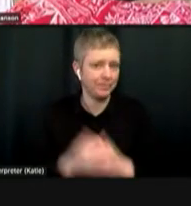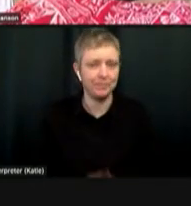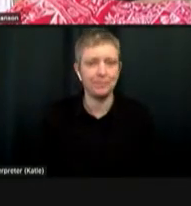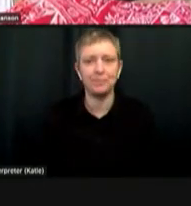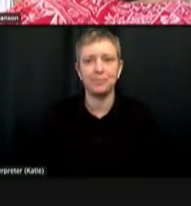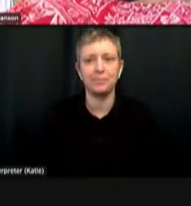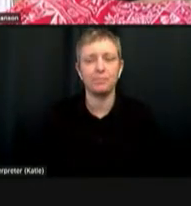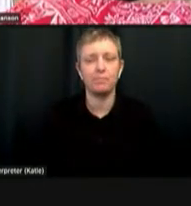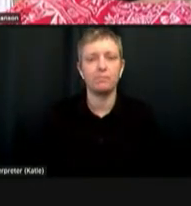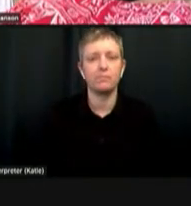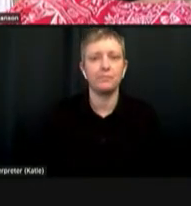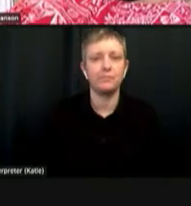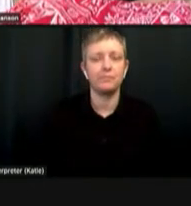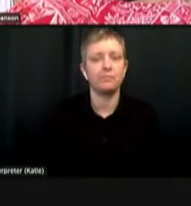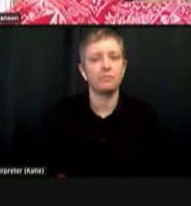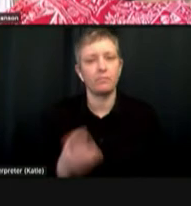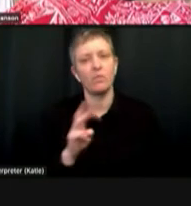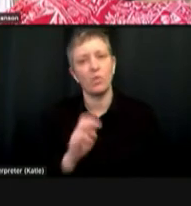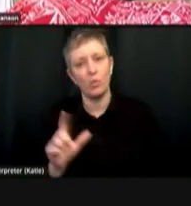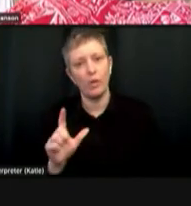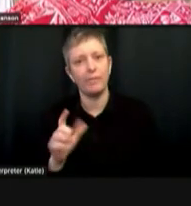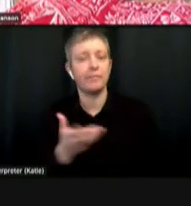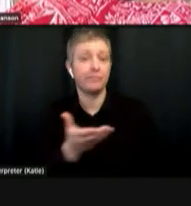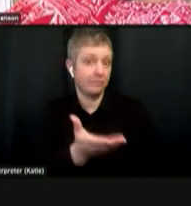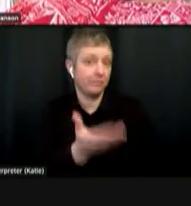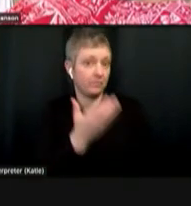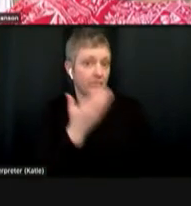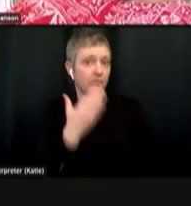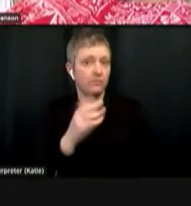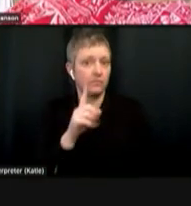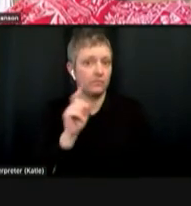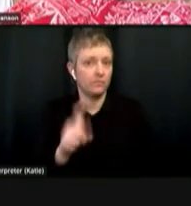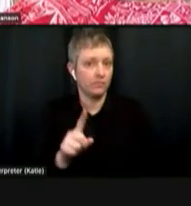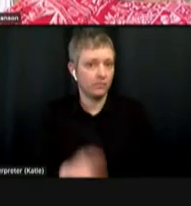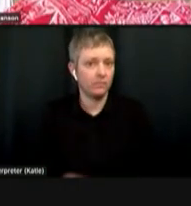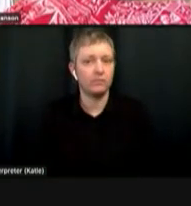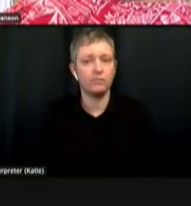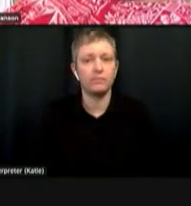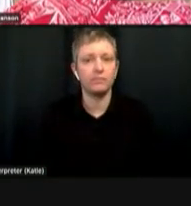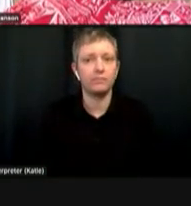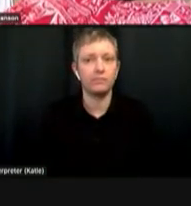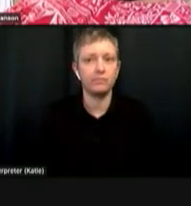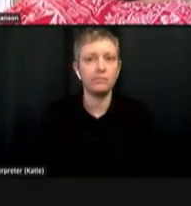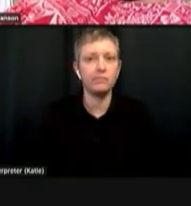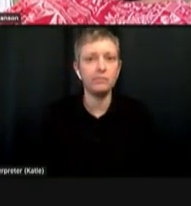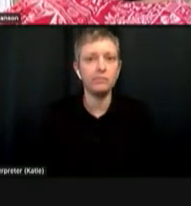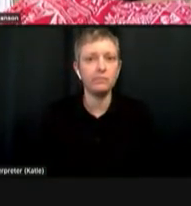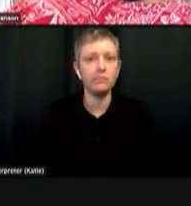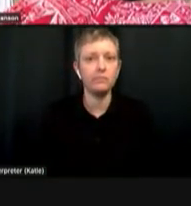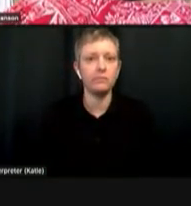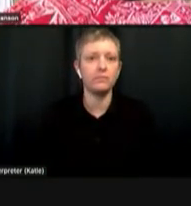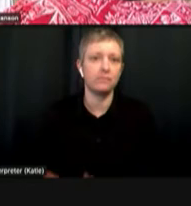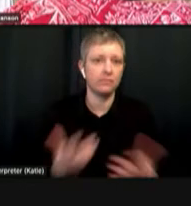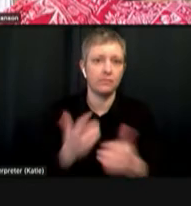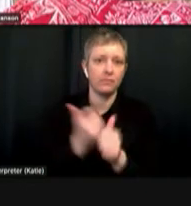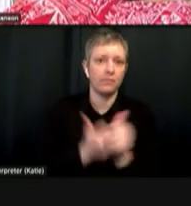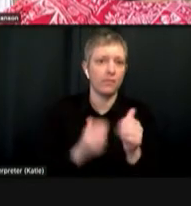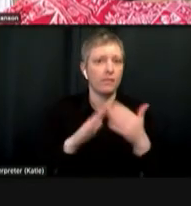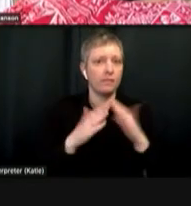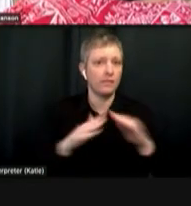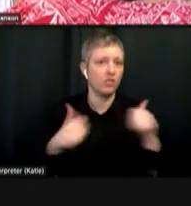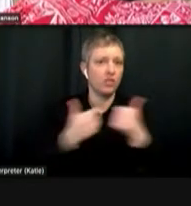I think that's a good question. And every city is challenged by police unions. I'm